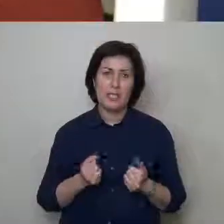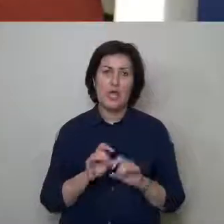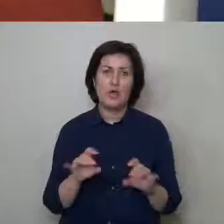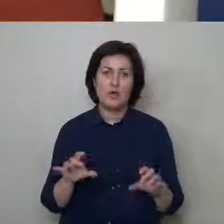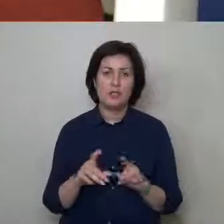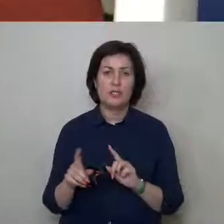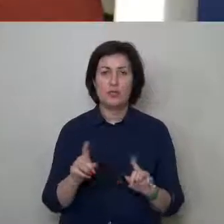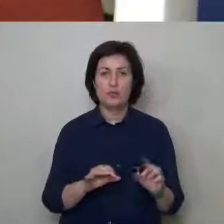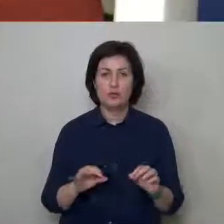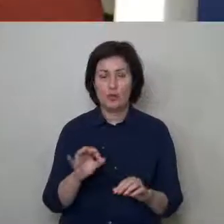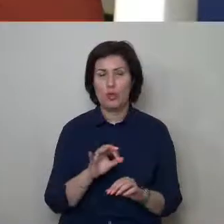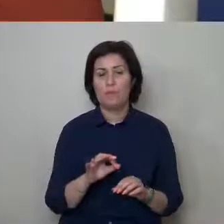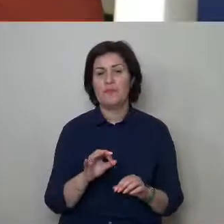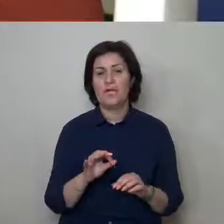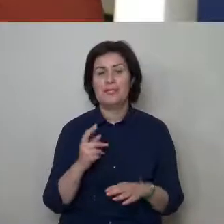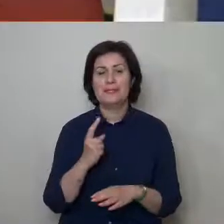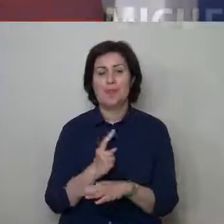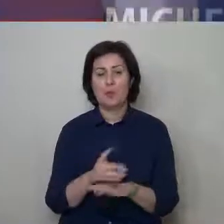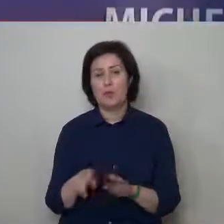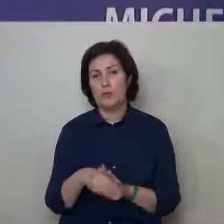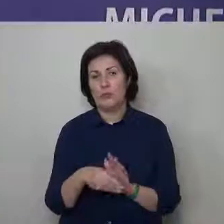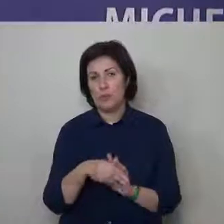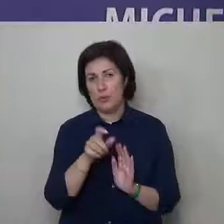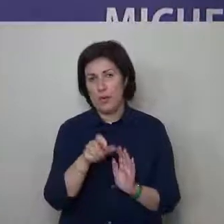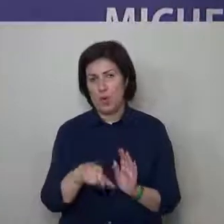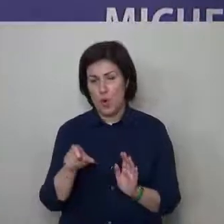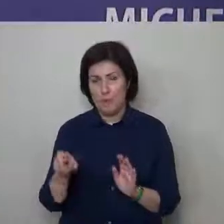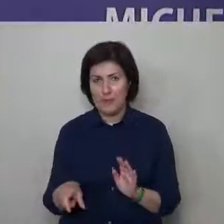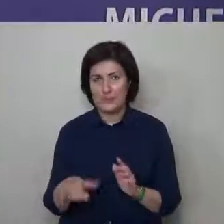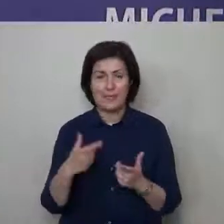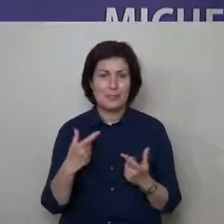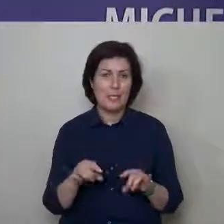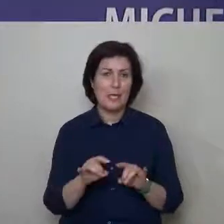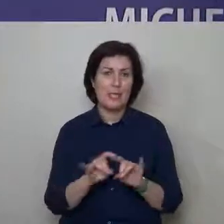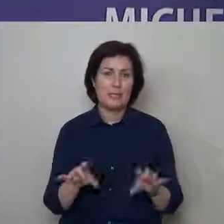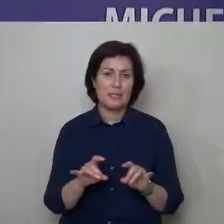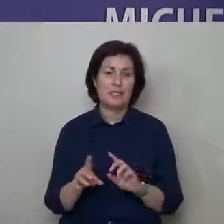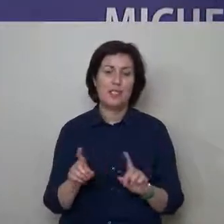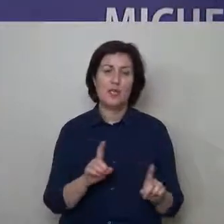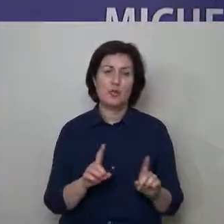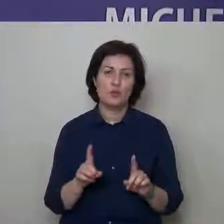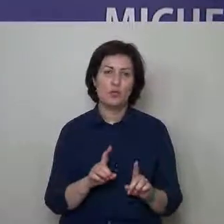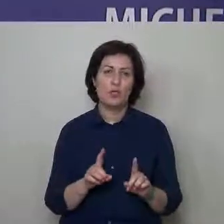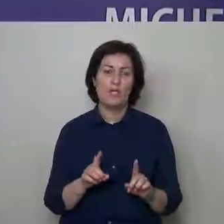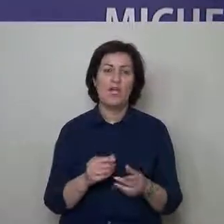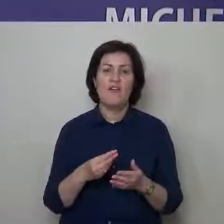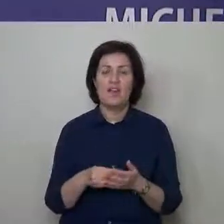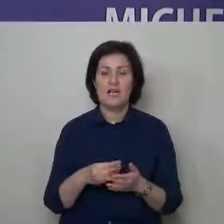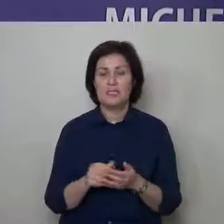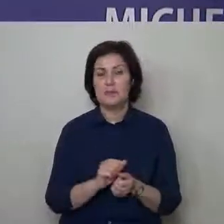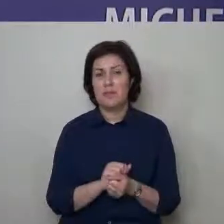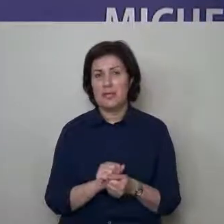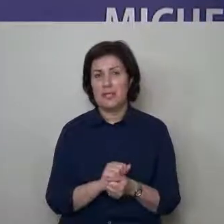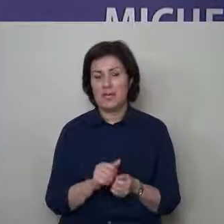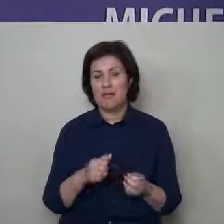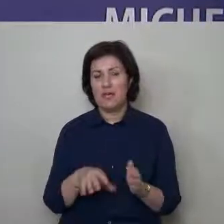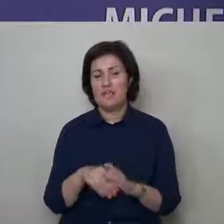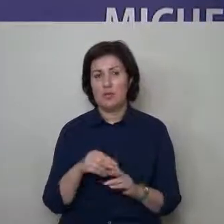transition provisions. The CC issued explanatory notes on banning